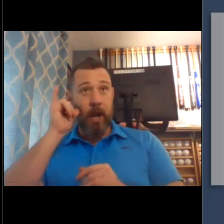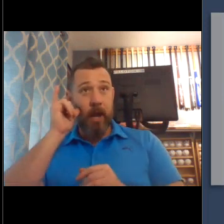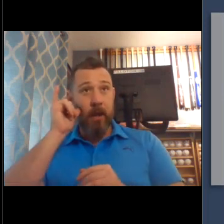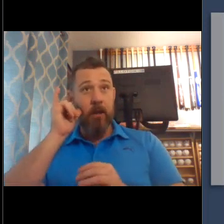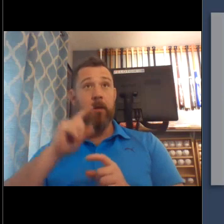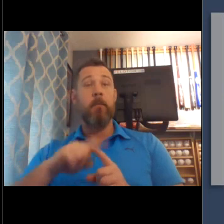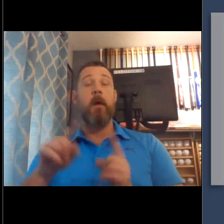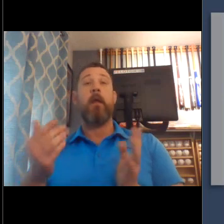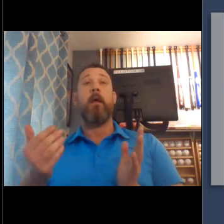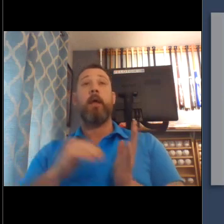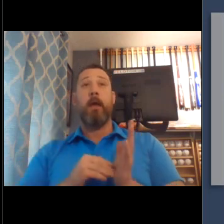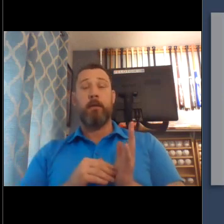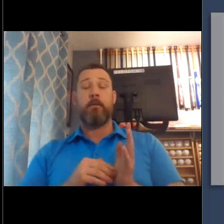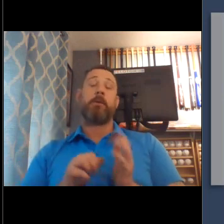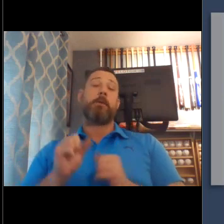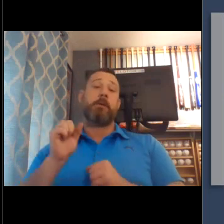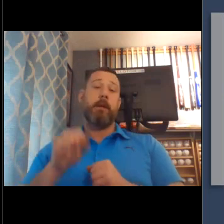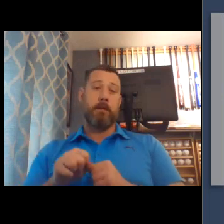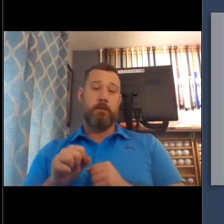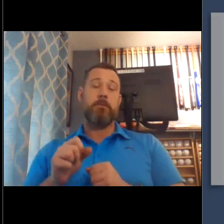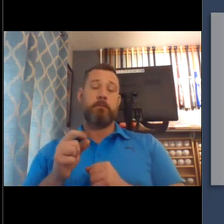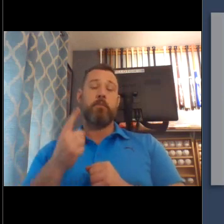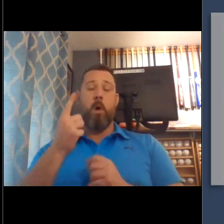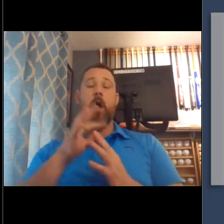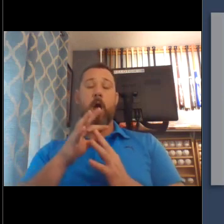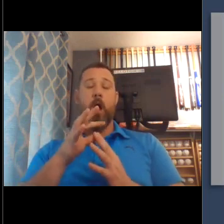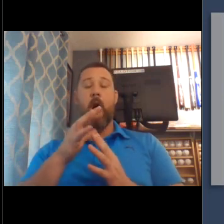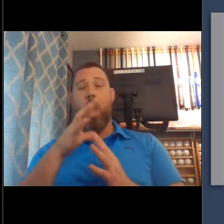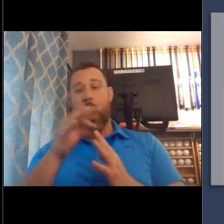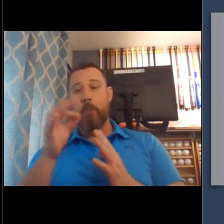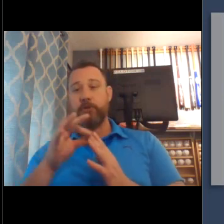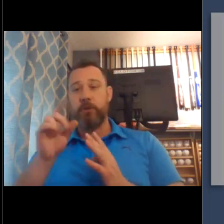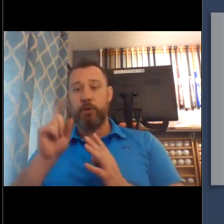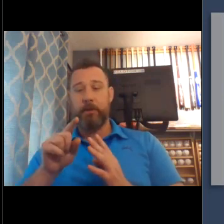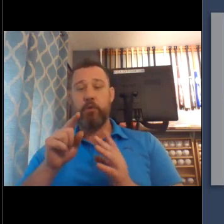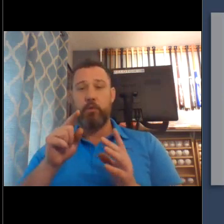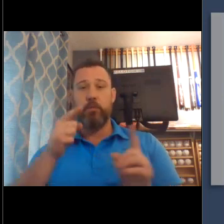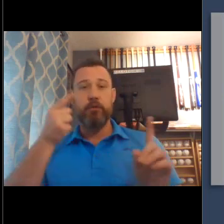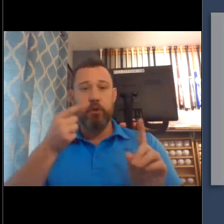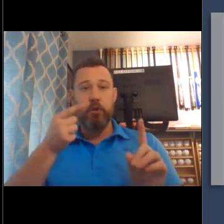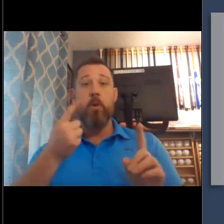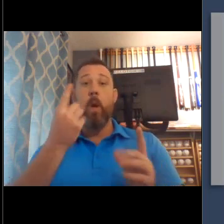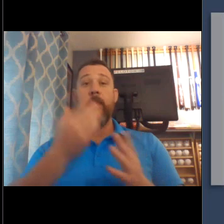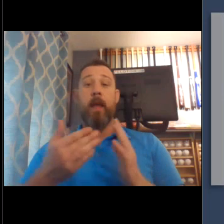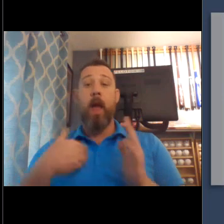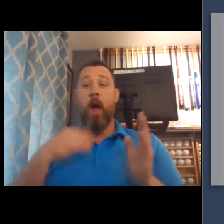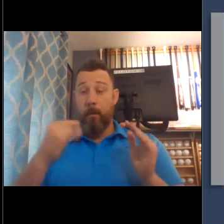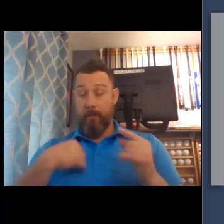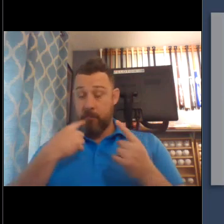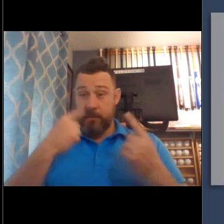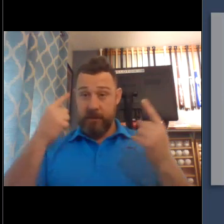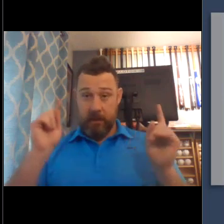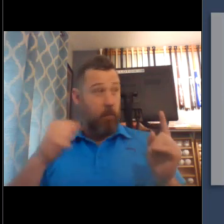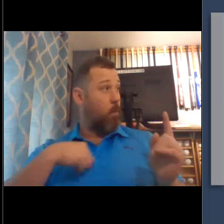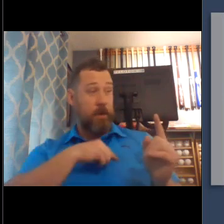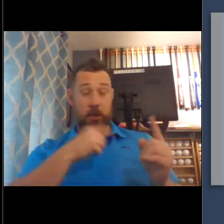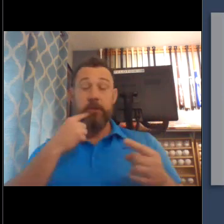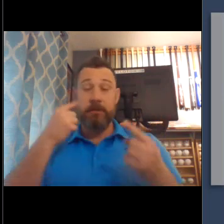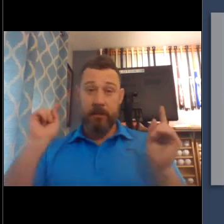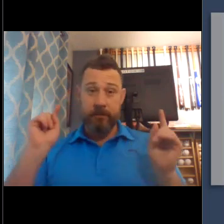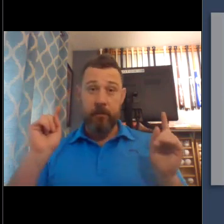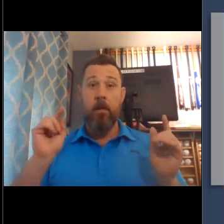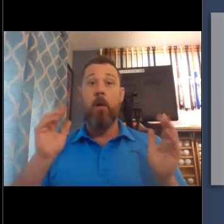again, yes, that's one option that you need to pursue. I'll just say this too. One of the things that I hope, if I'm successful and we're successful, what I